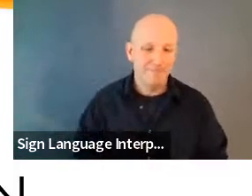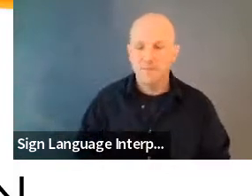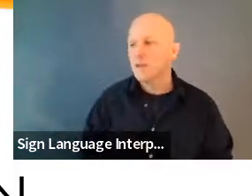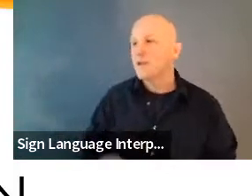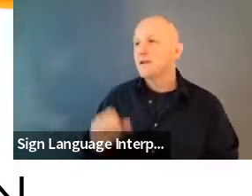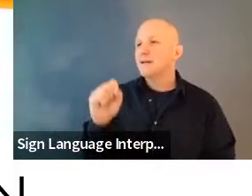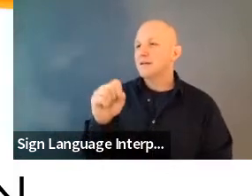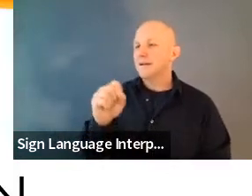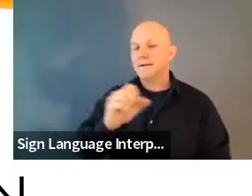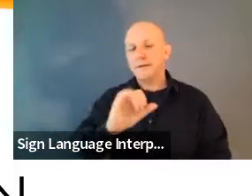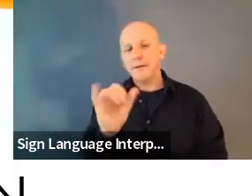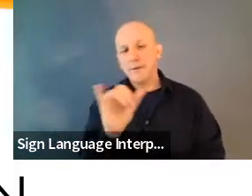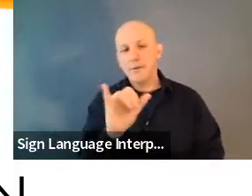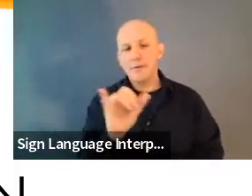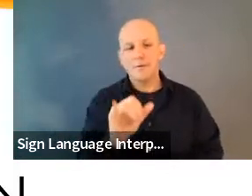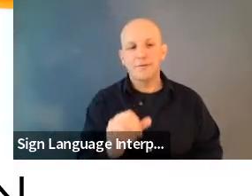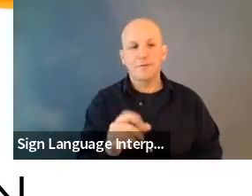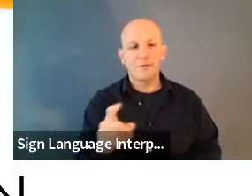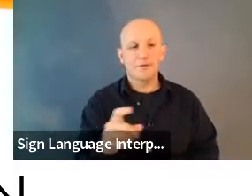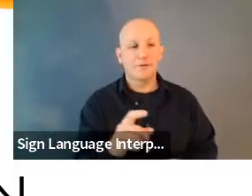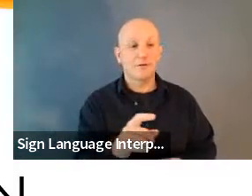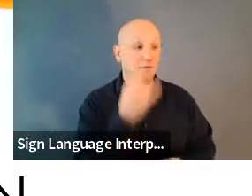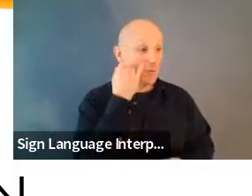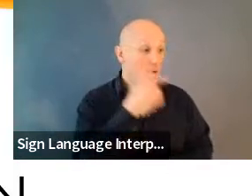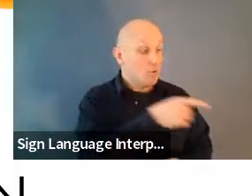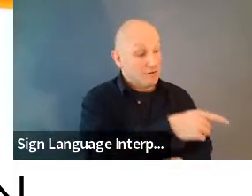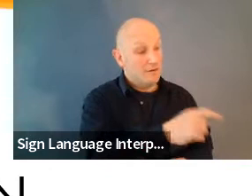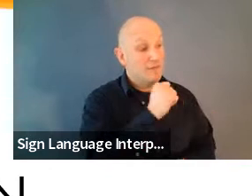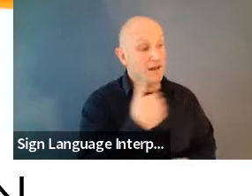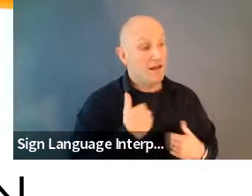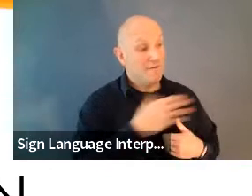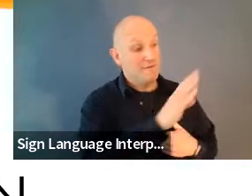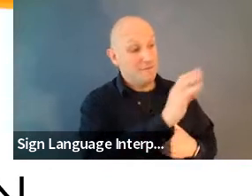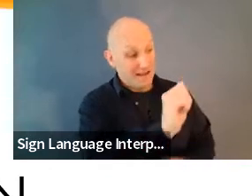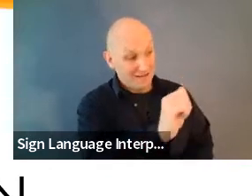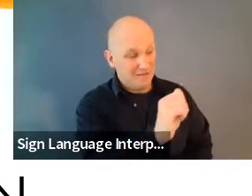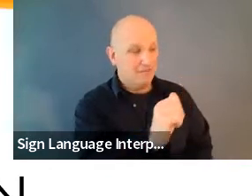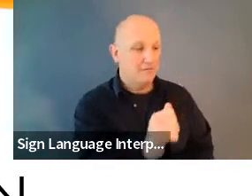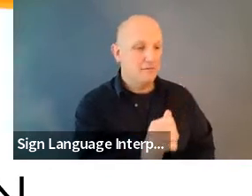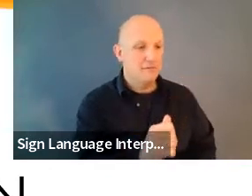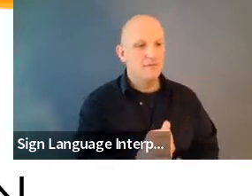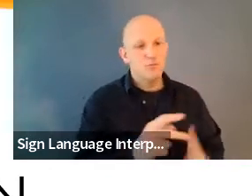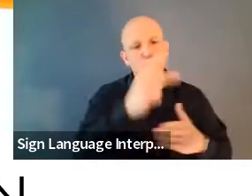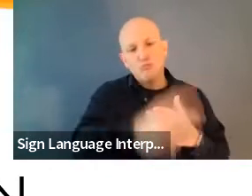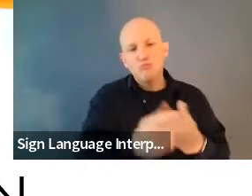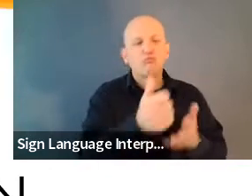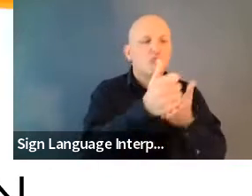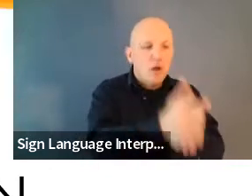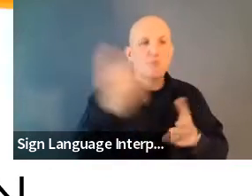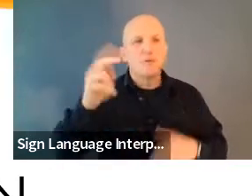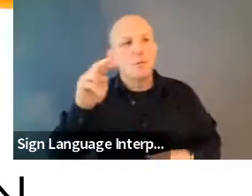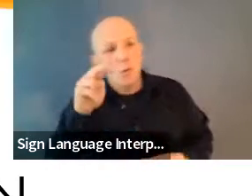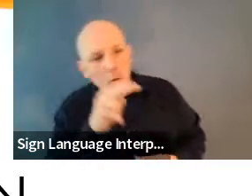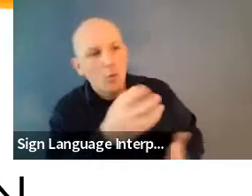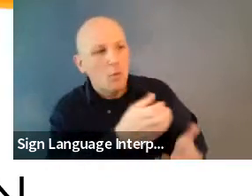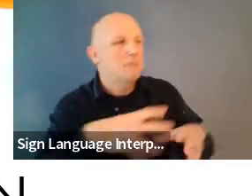who doesn't have a bachelor's at the same time because they've been through the program and graduated from it. Plus, if I may throw a plug in for San